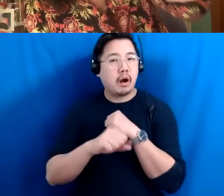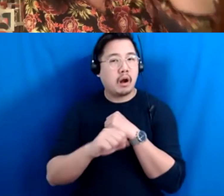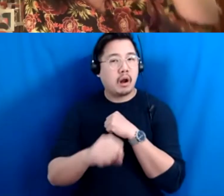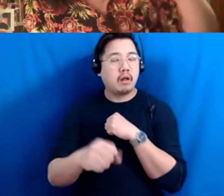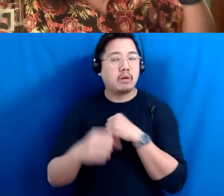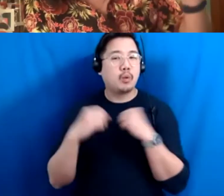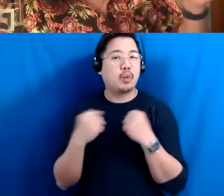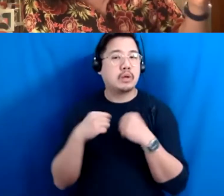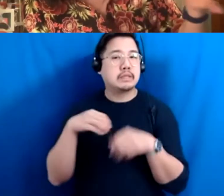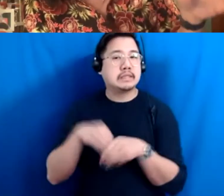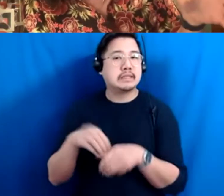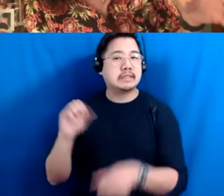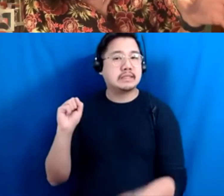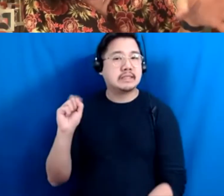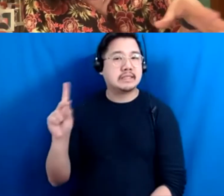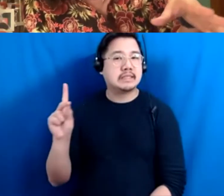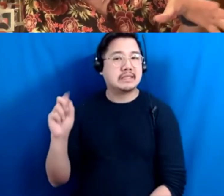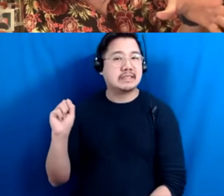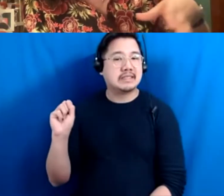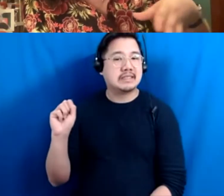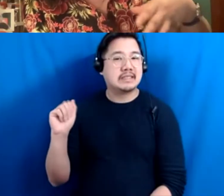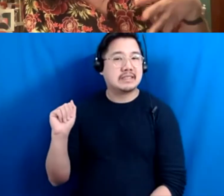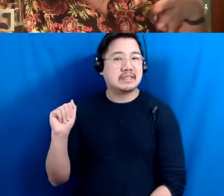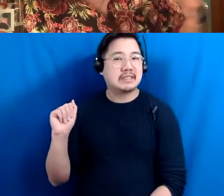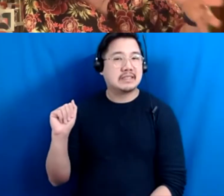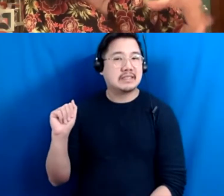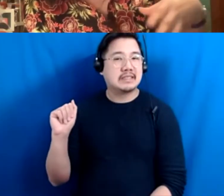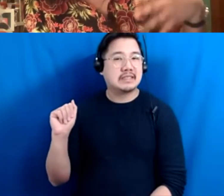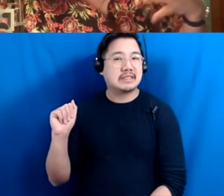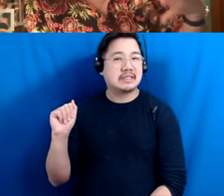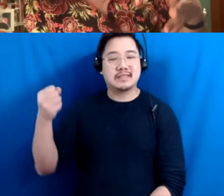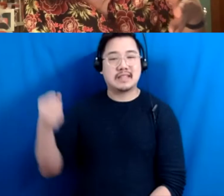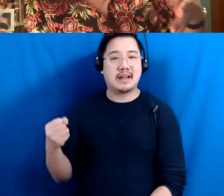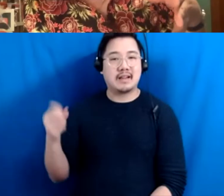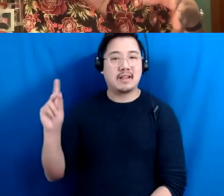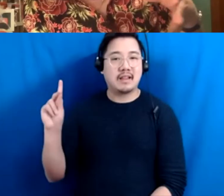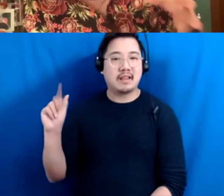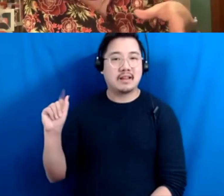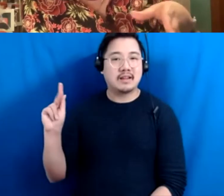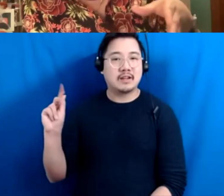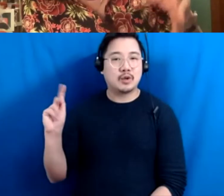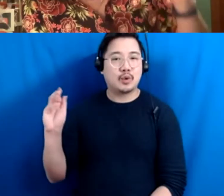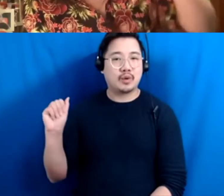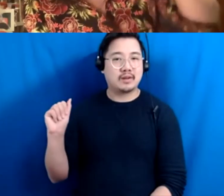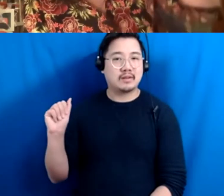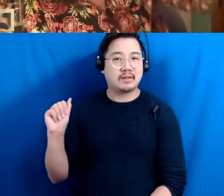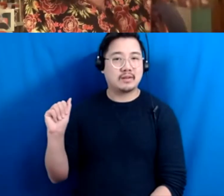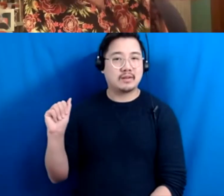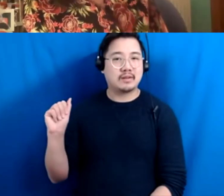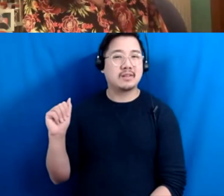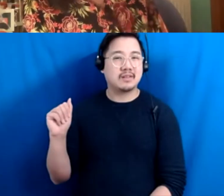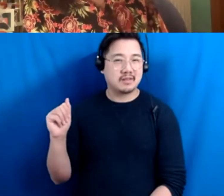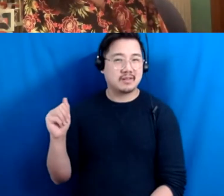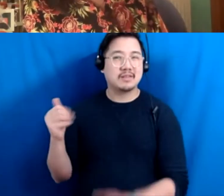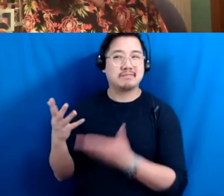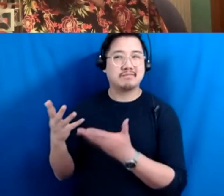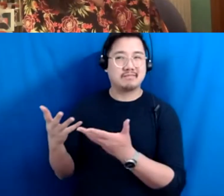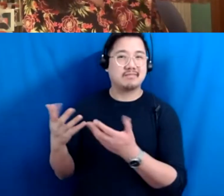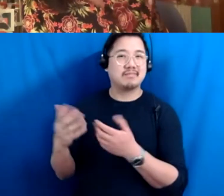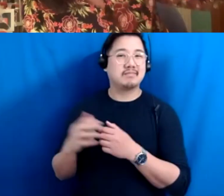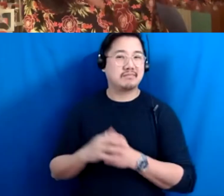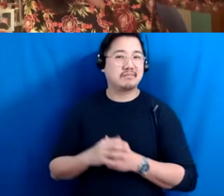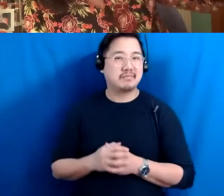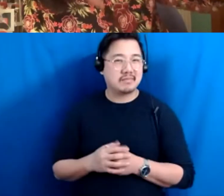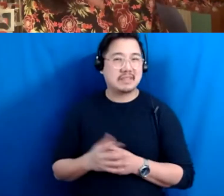Dakota, which is in the territory of where um, things are the way they are in my book, and